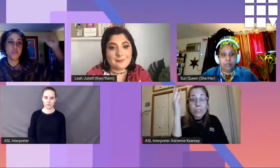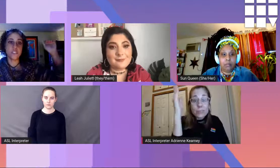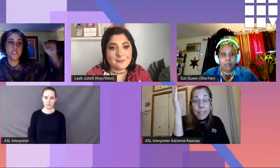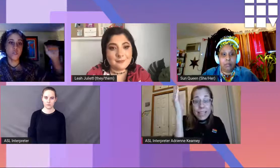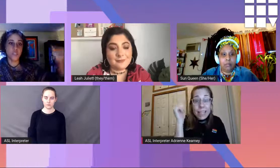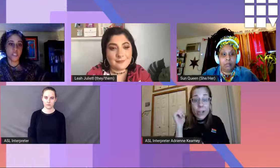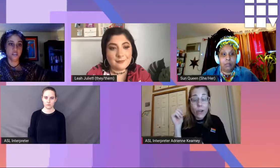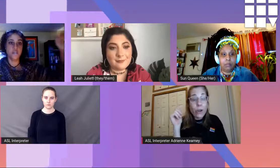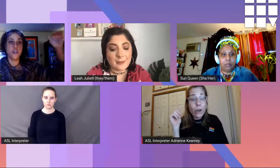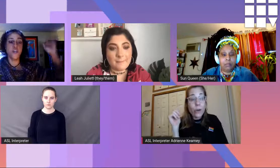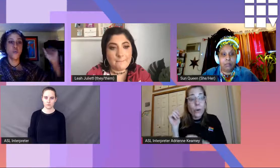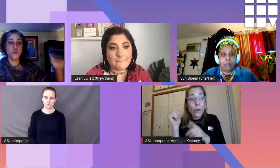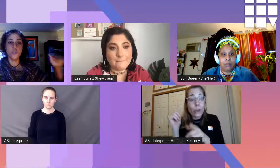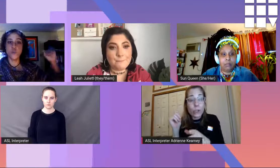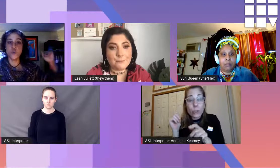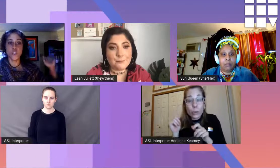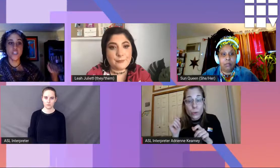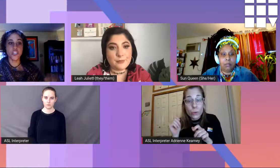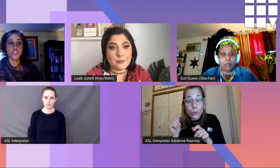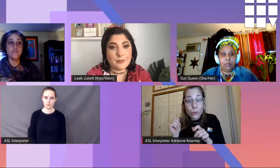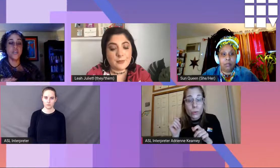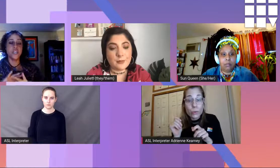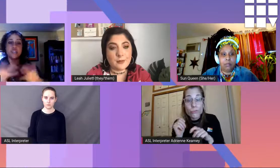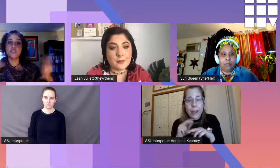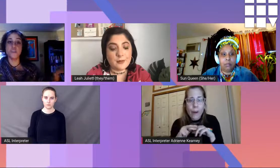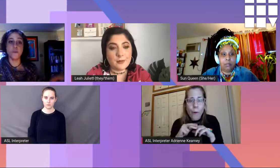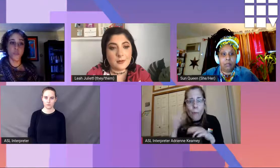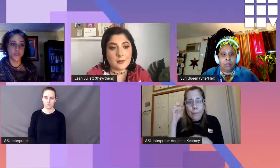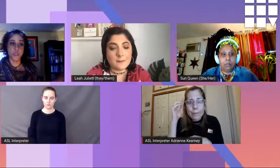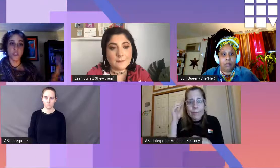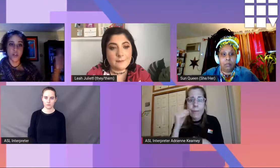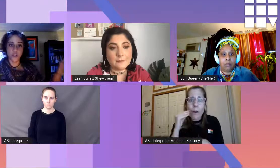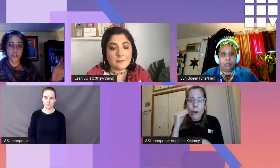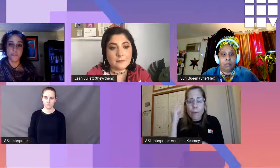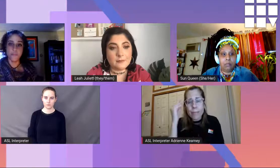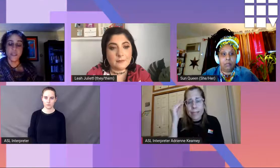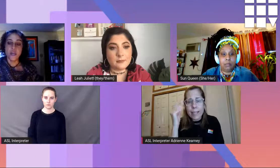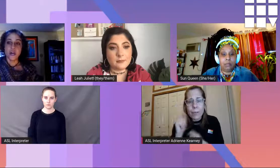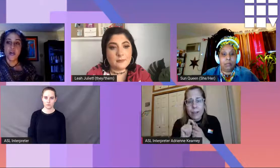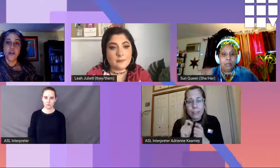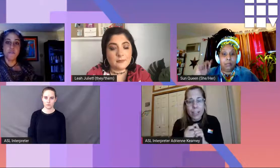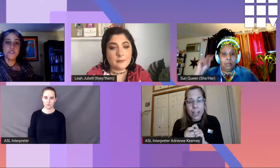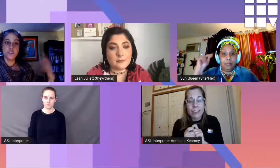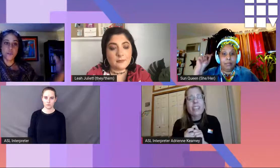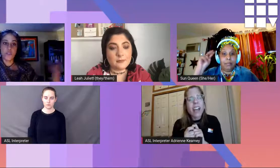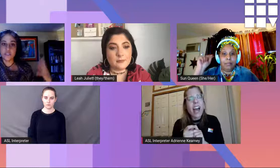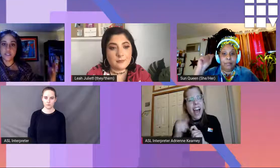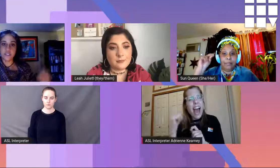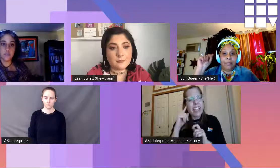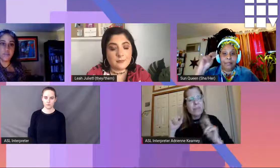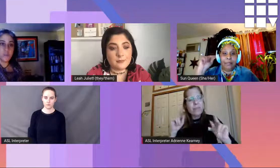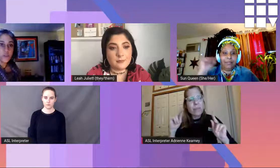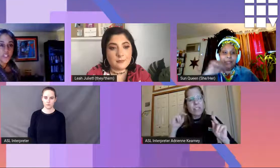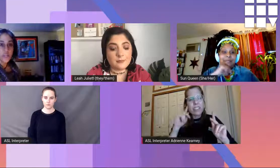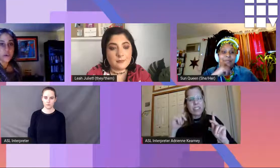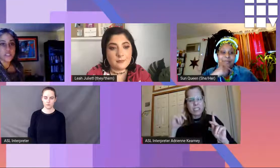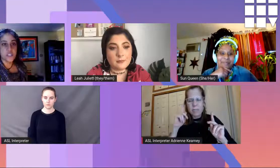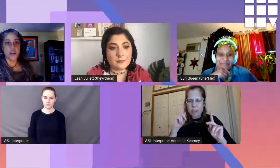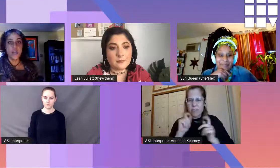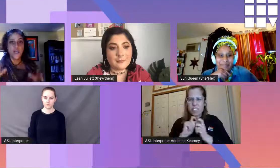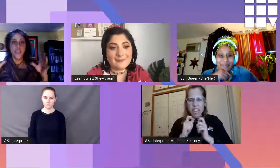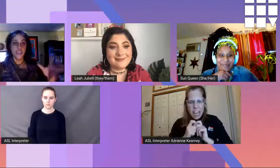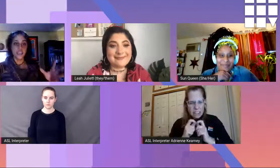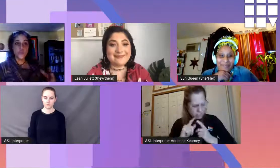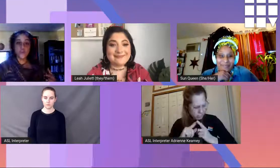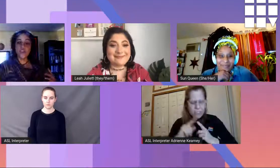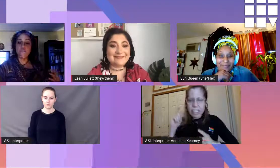believe that humans need to give humans who are creating change money and step away from it and call it a day. So that's a little bit of Kamora's high horse